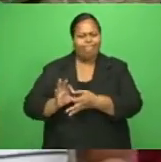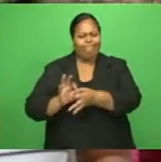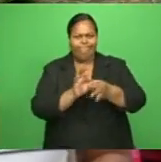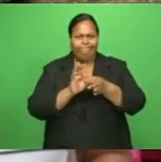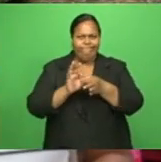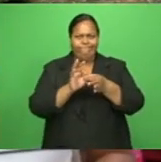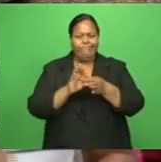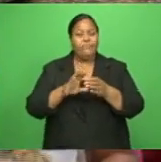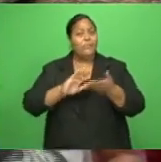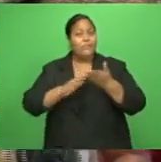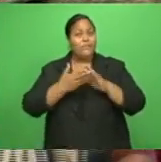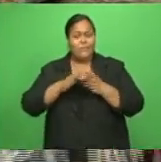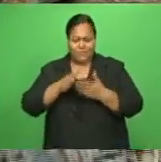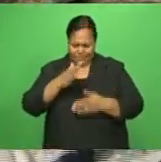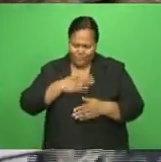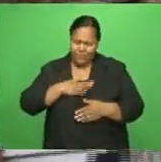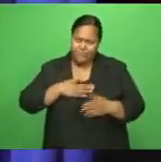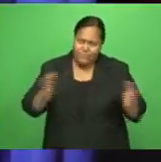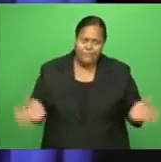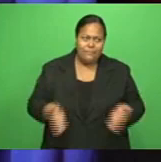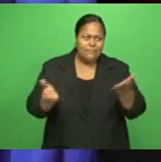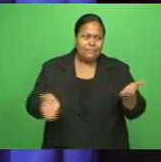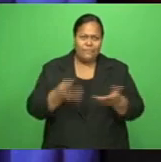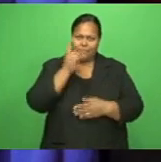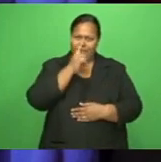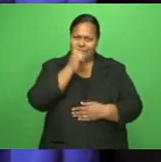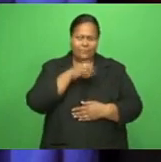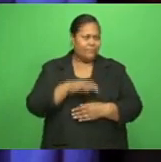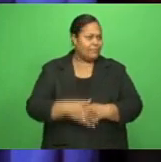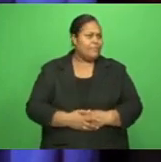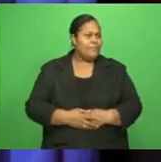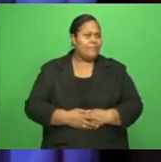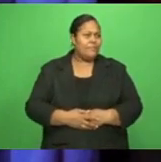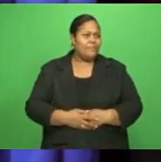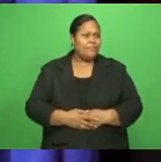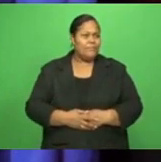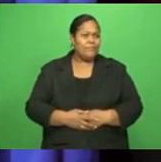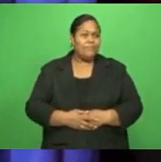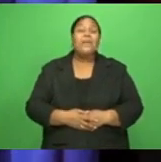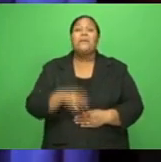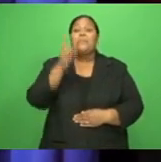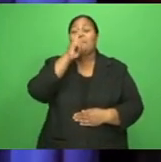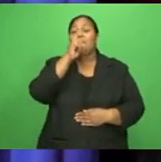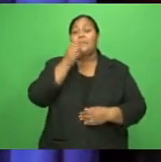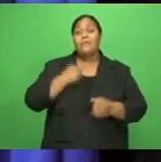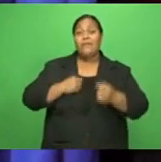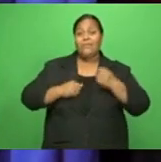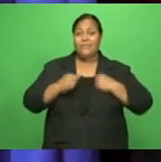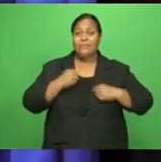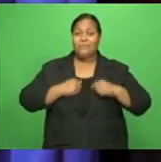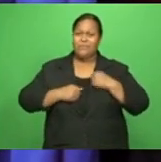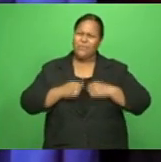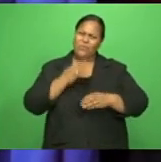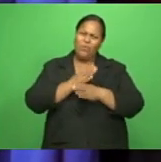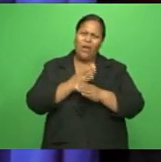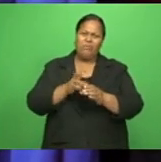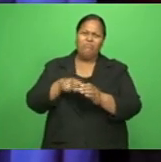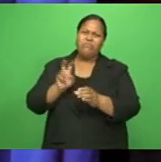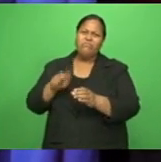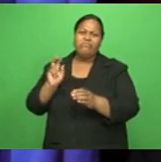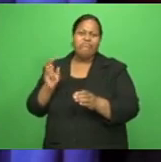are trying to cope with financial hardships. People are suffering from job losses, losses of